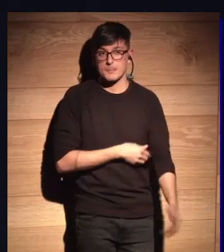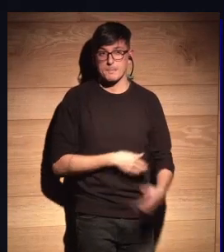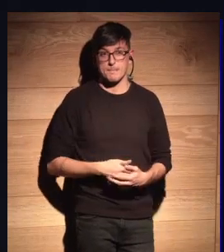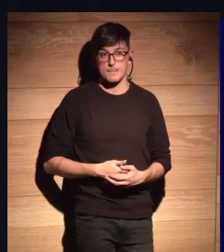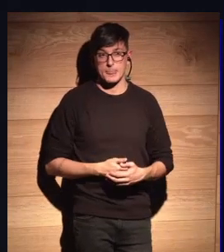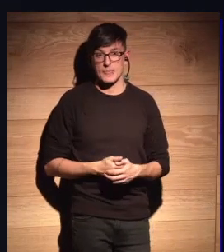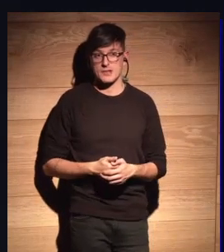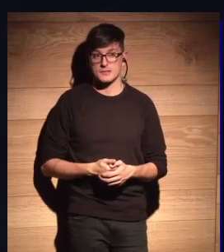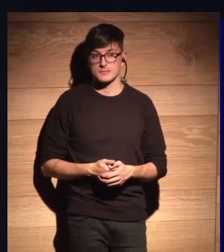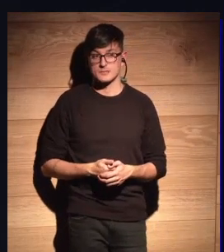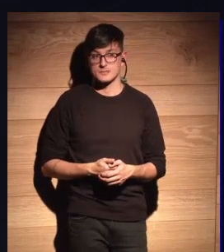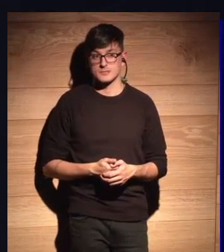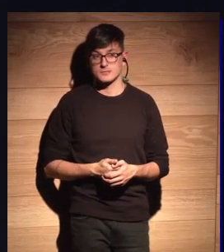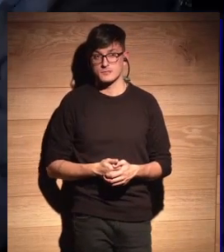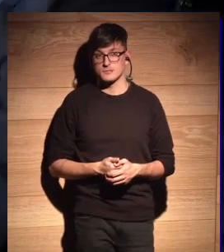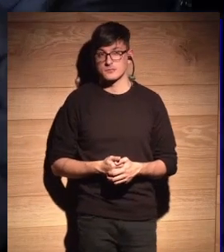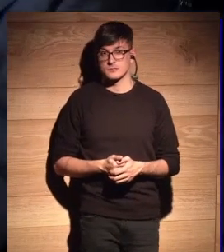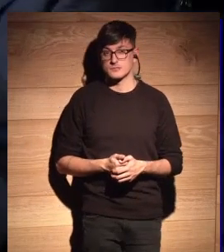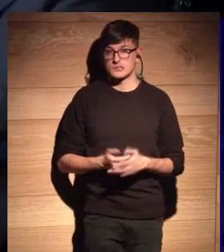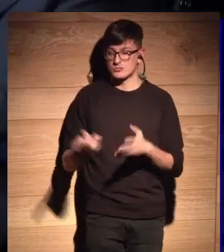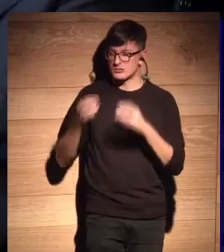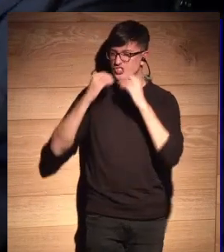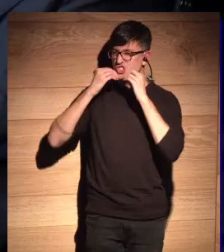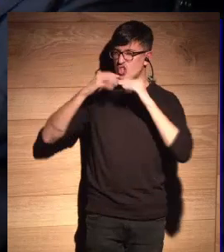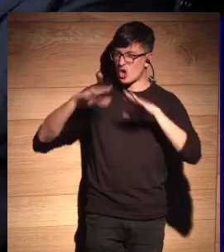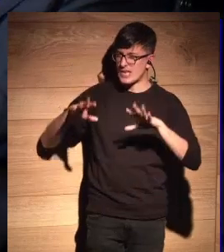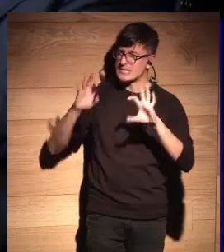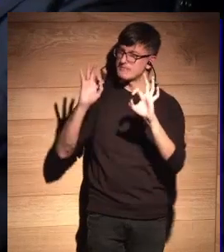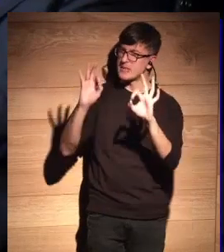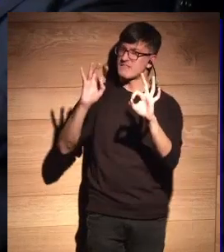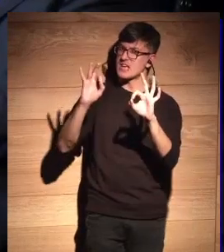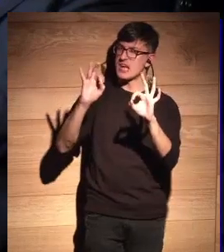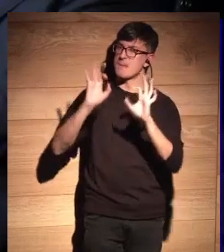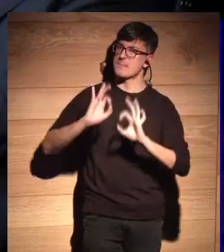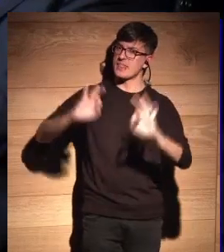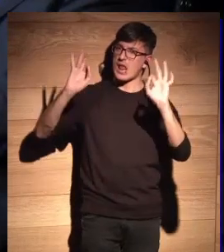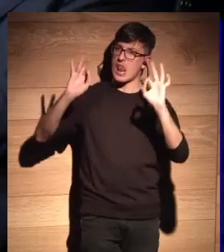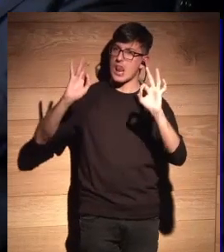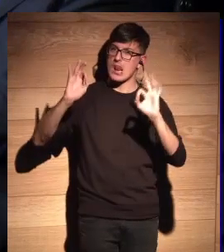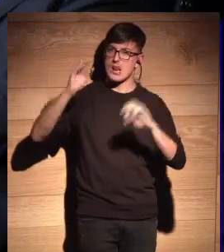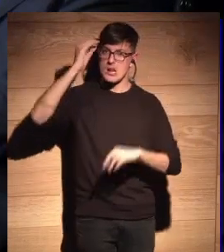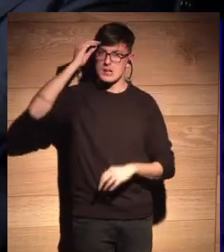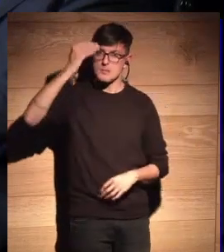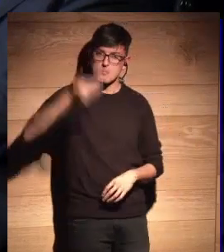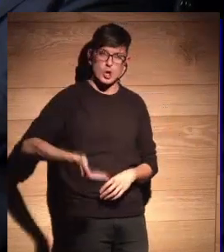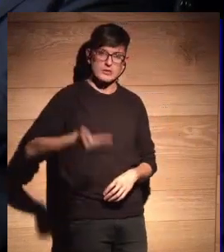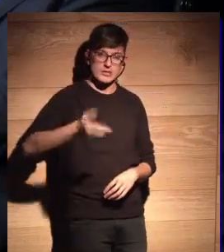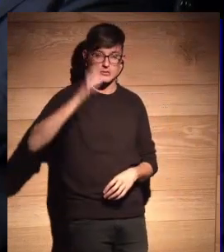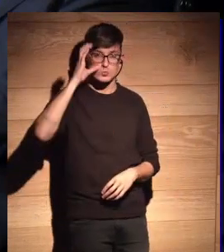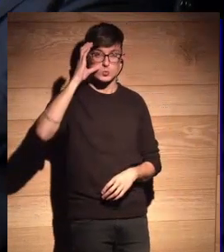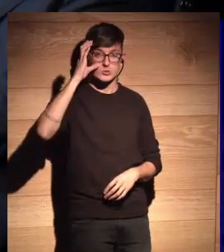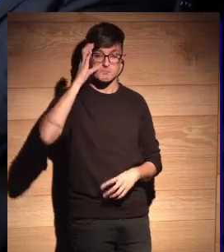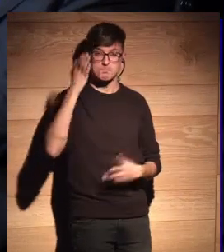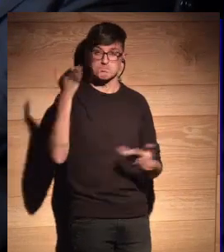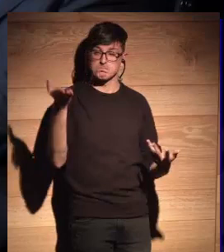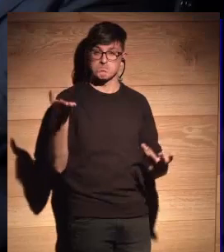very specific and special story, and I think this is really important to hear. What can a picture